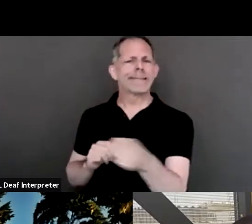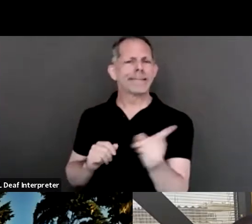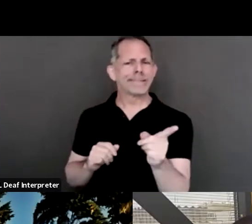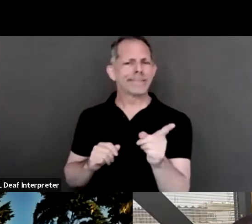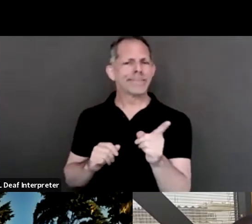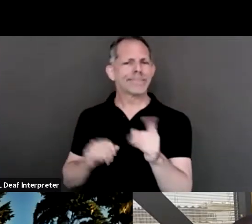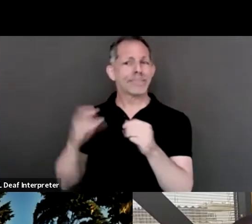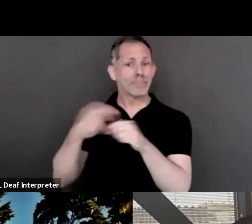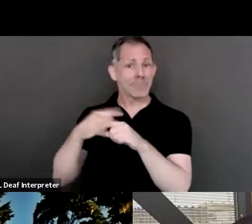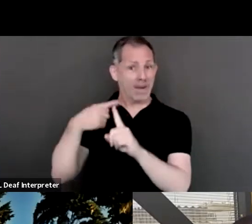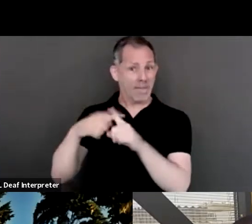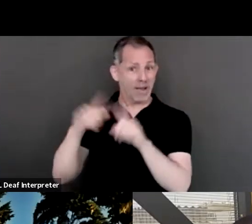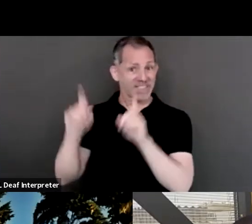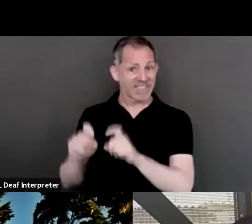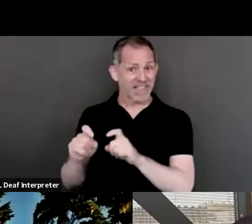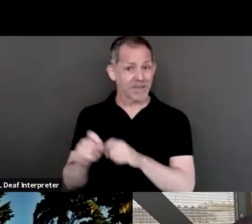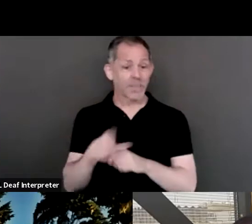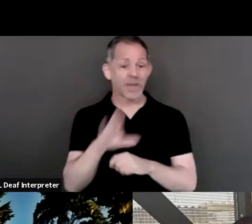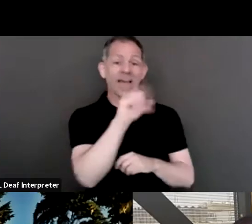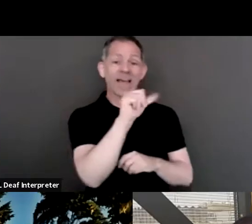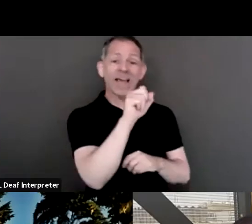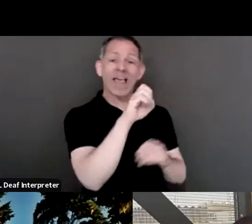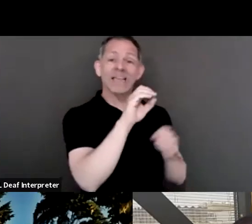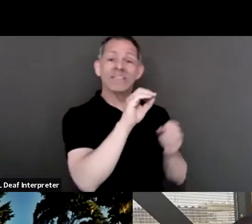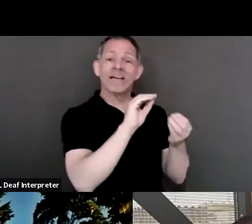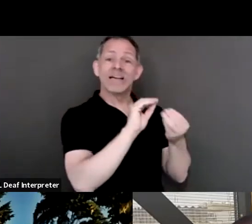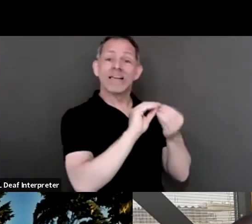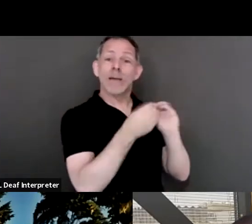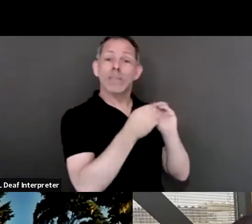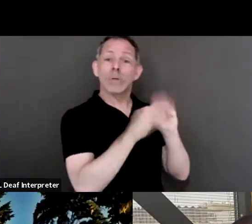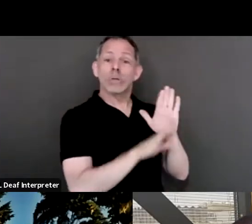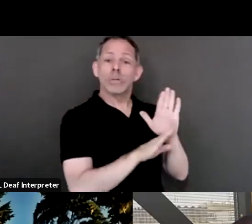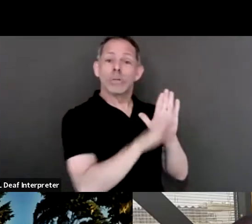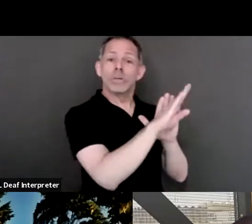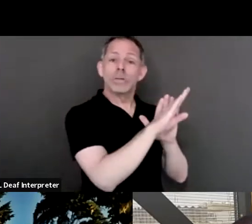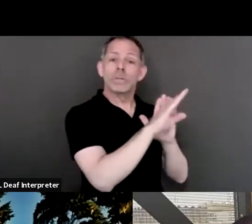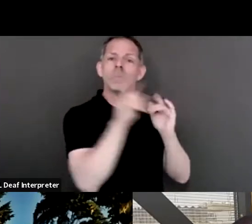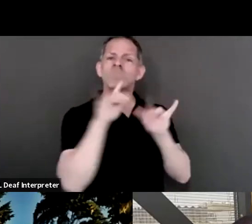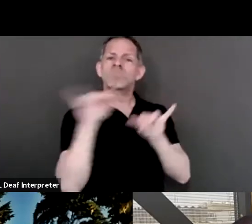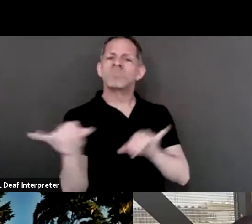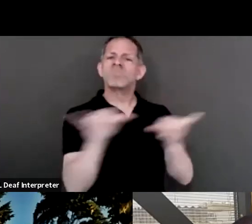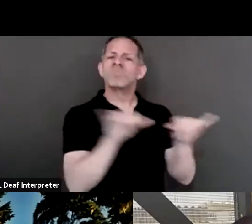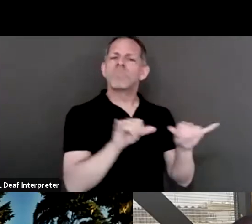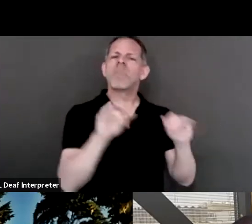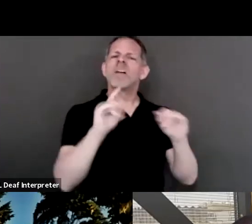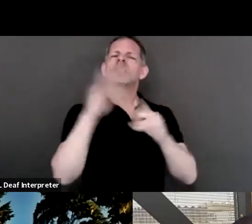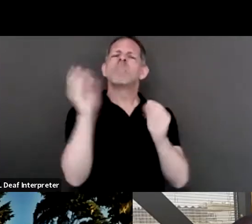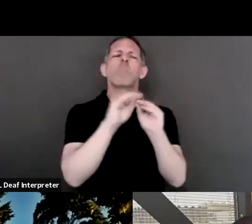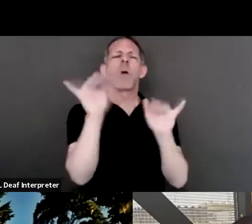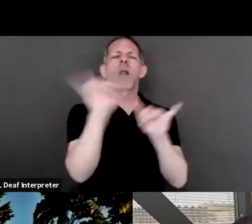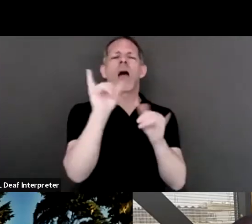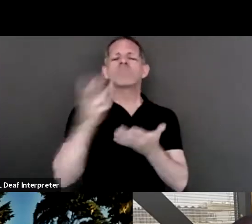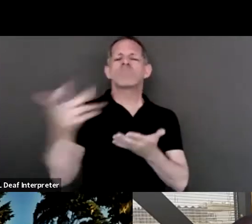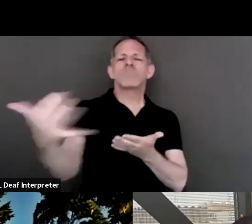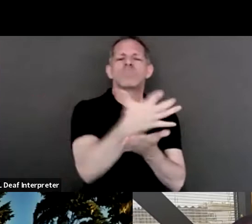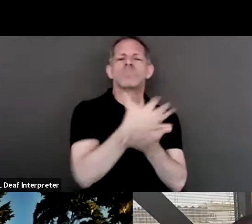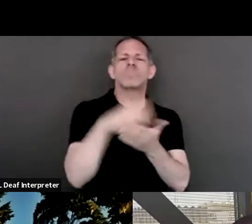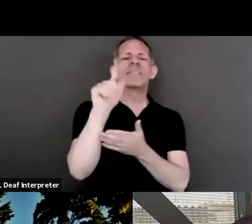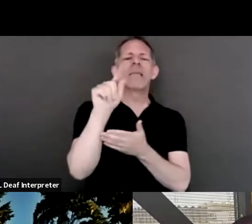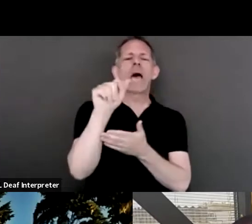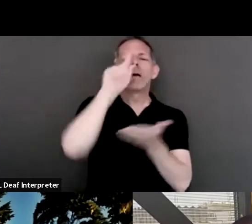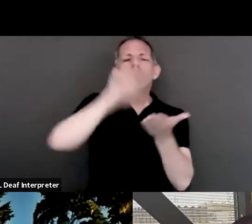also a surveillance tool for us to detect increase in transmission early.